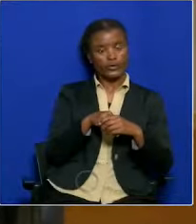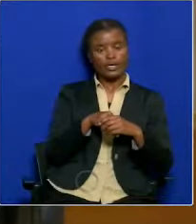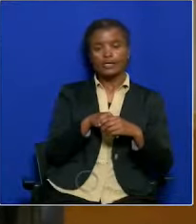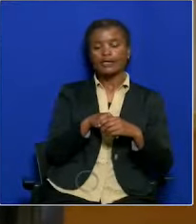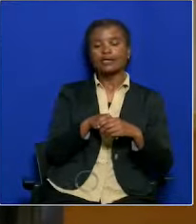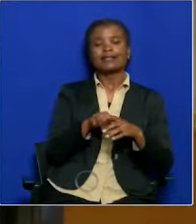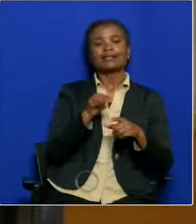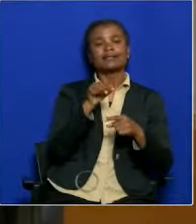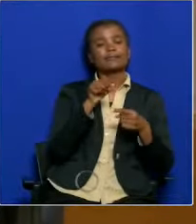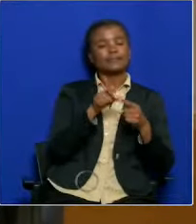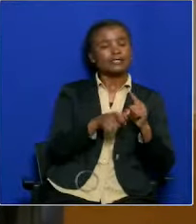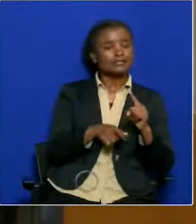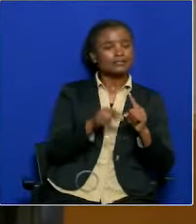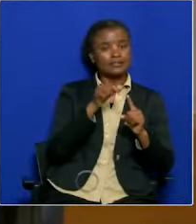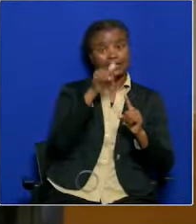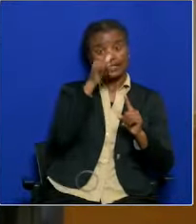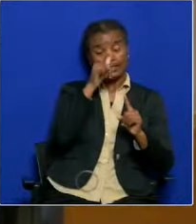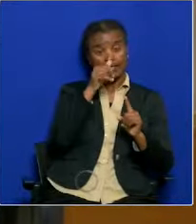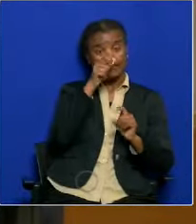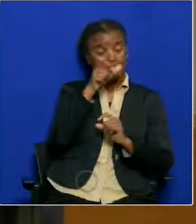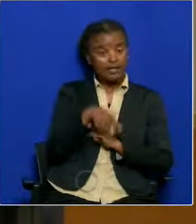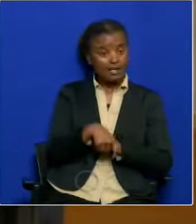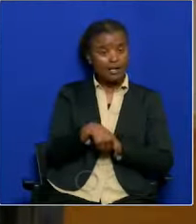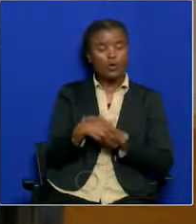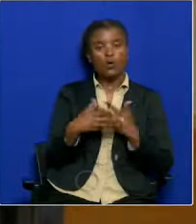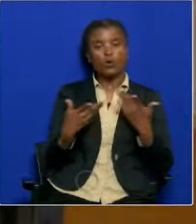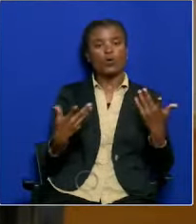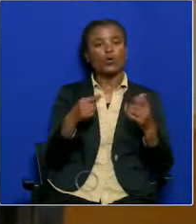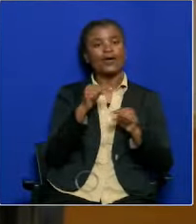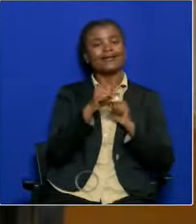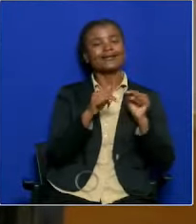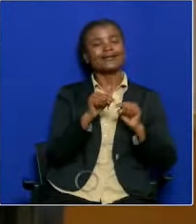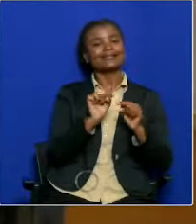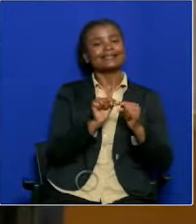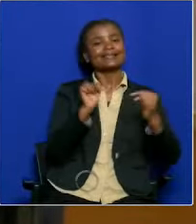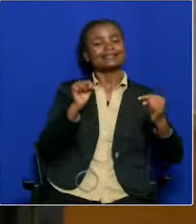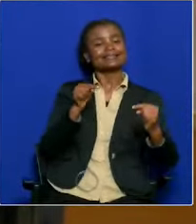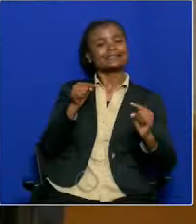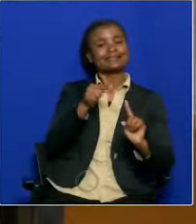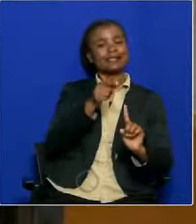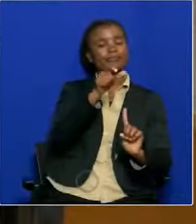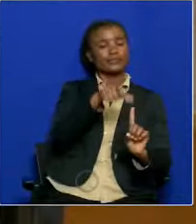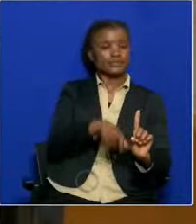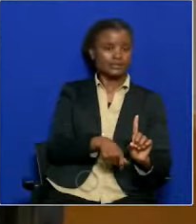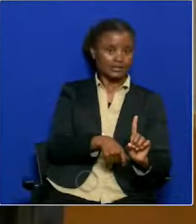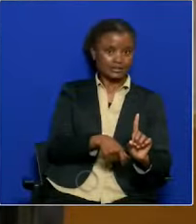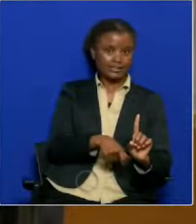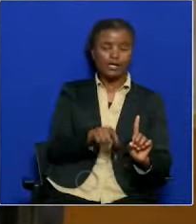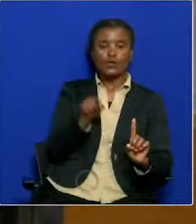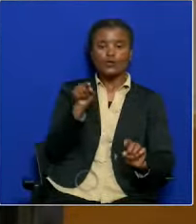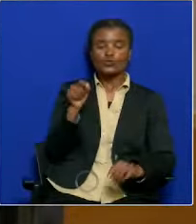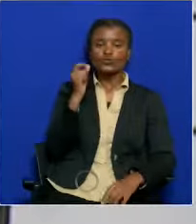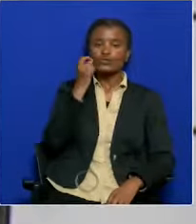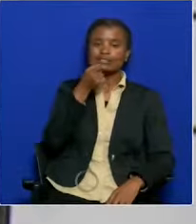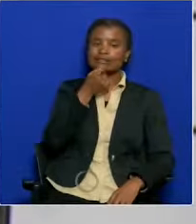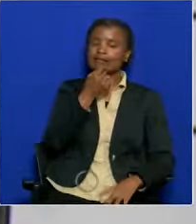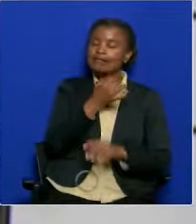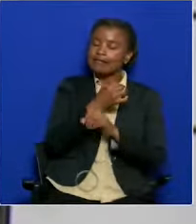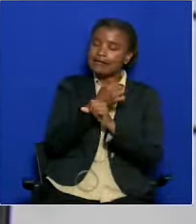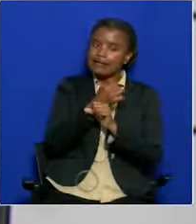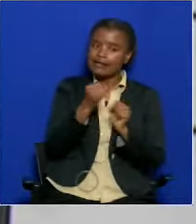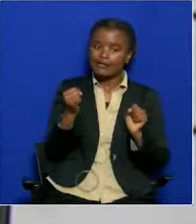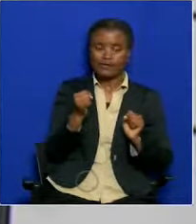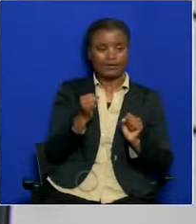against whom there are allegations of criminality. And you said you would never ask for a loan from such a person.